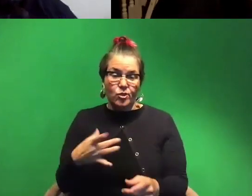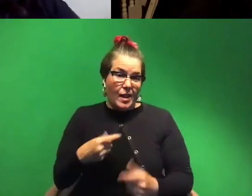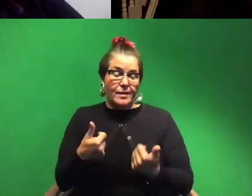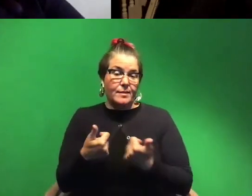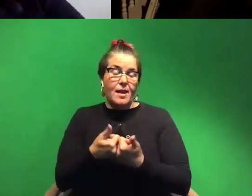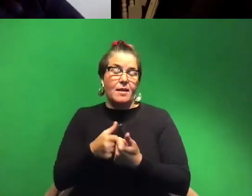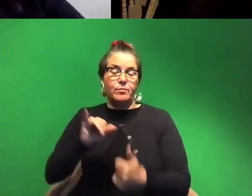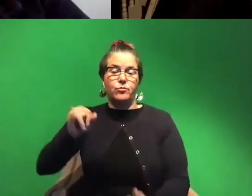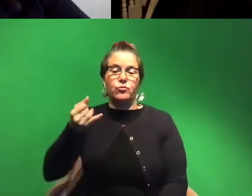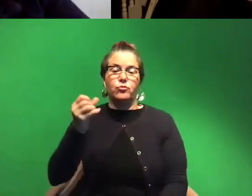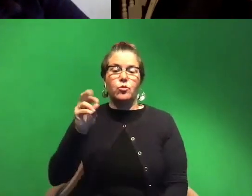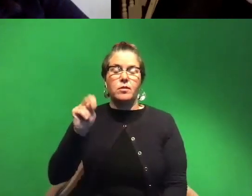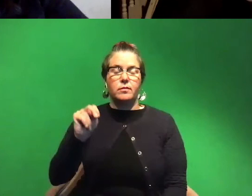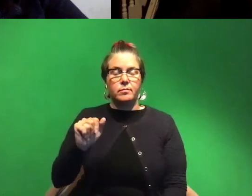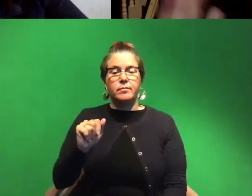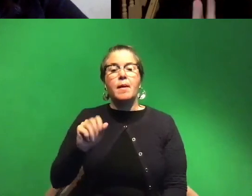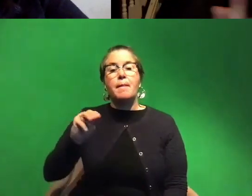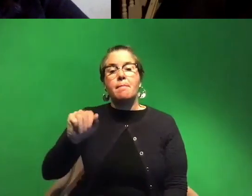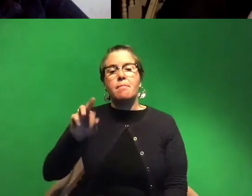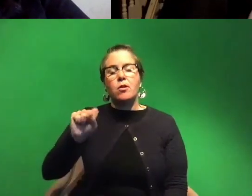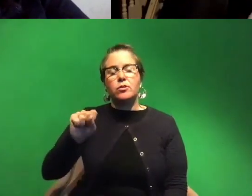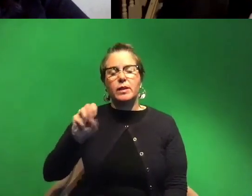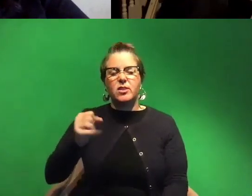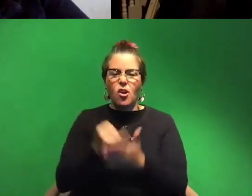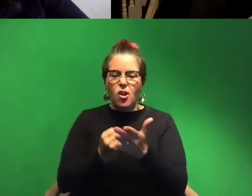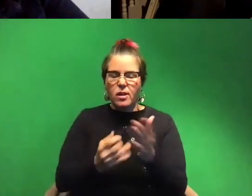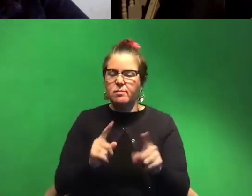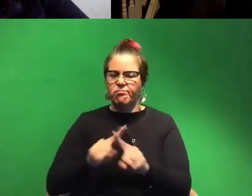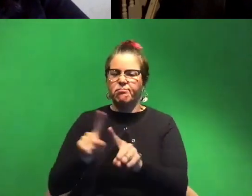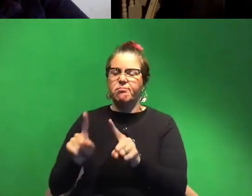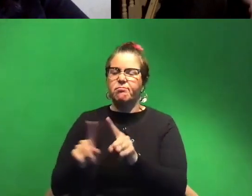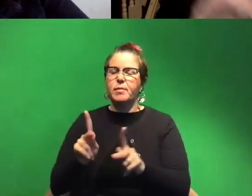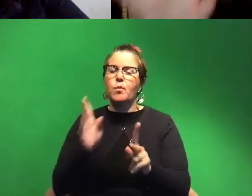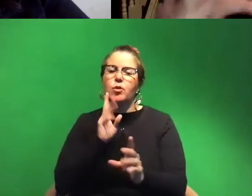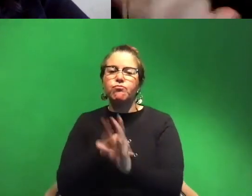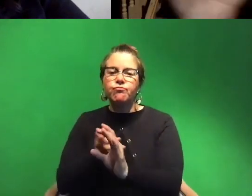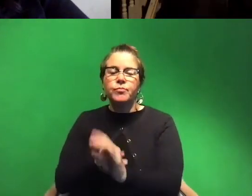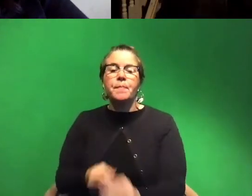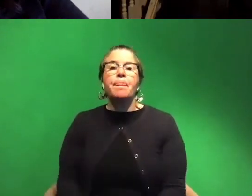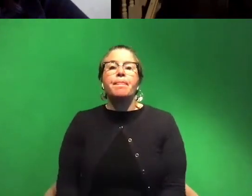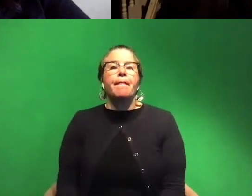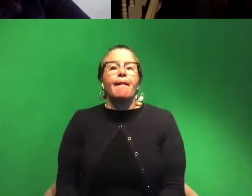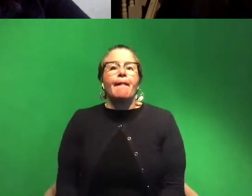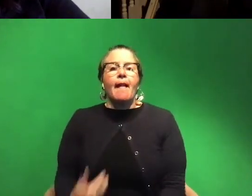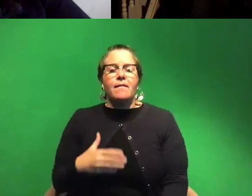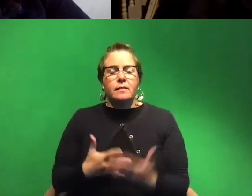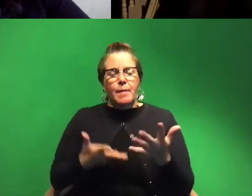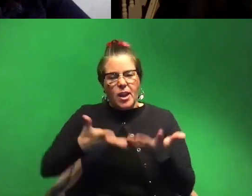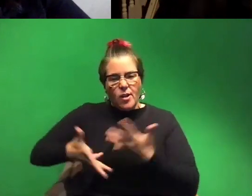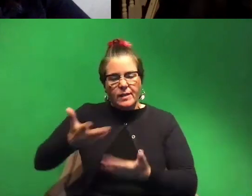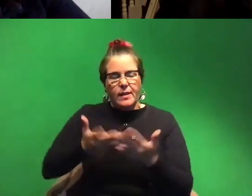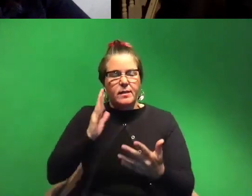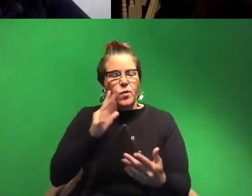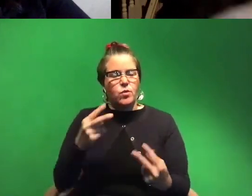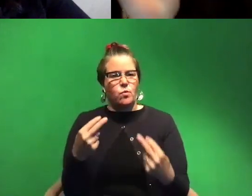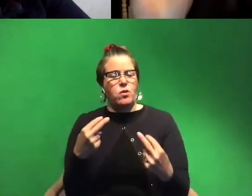Herod, Maris Wicks, an artist, and a bunch of other folks are going to be joining us. And there's going to be some interactive stuff for the audience as